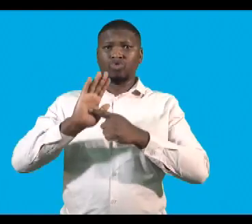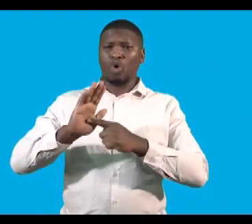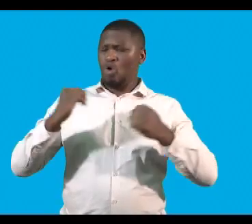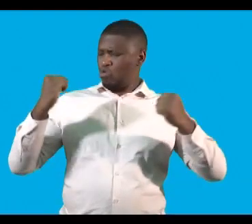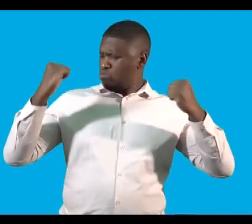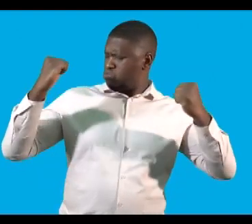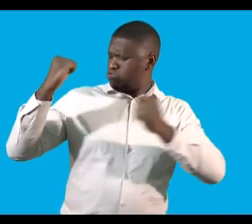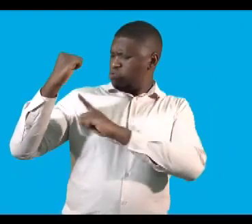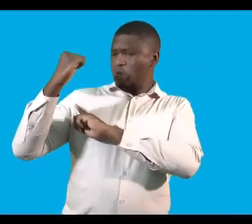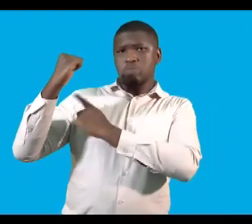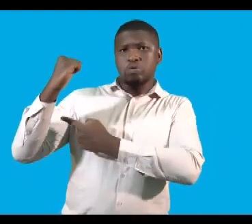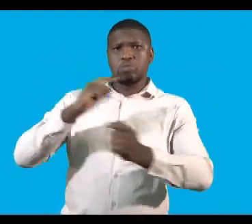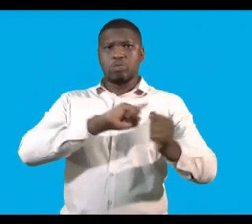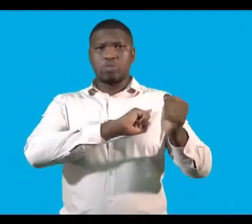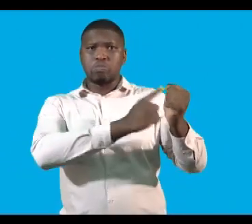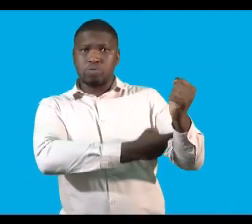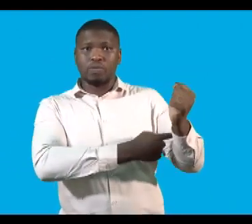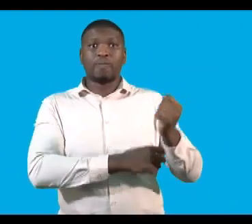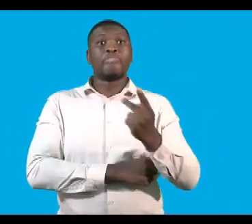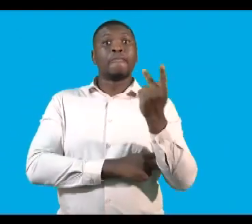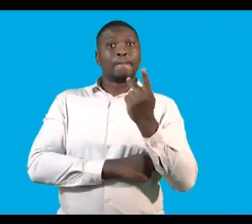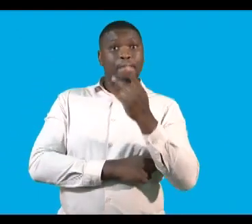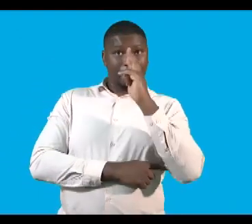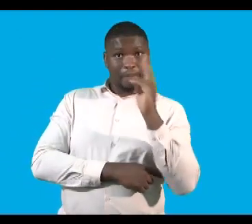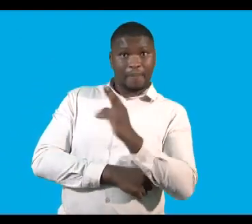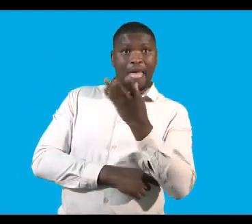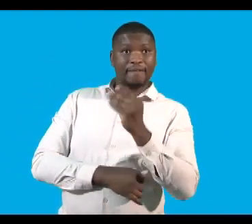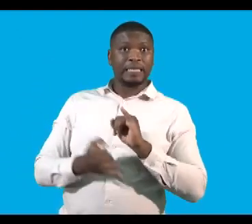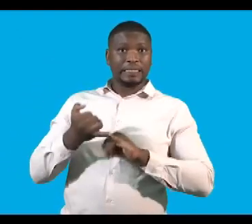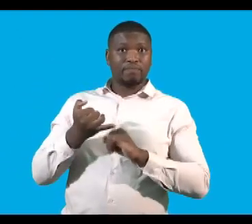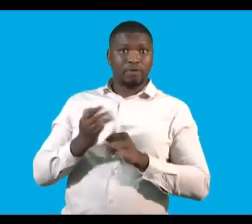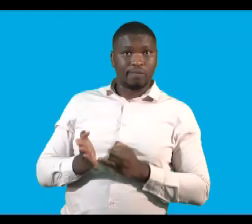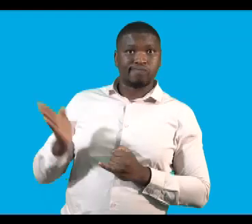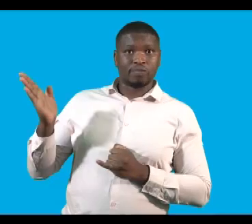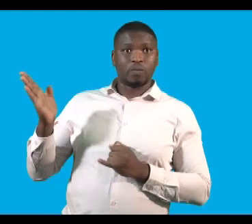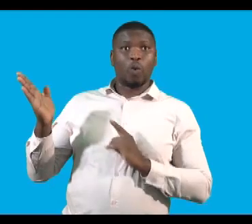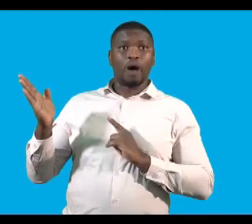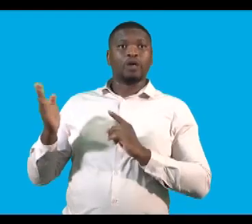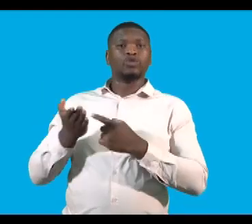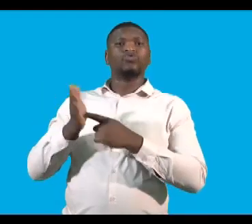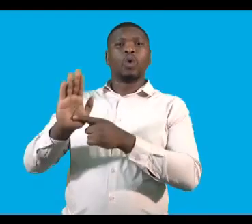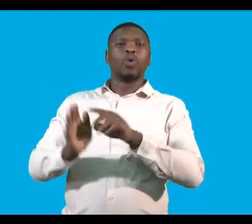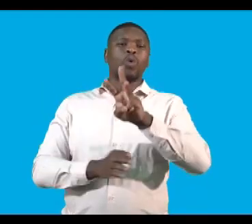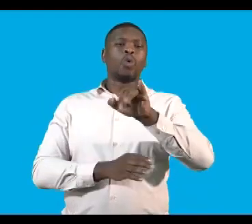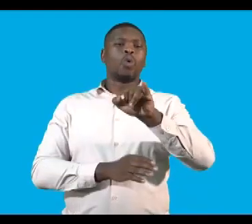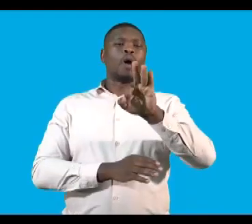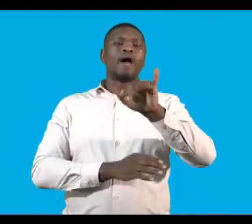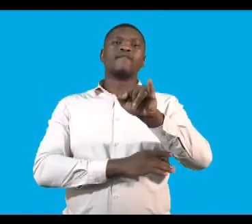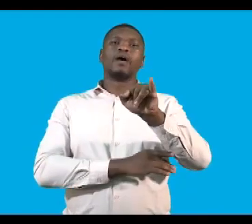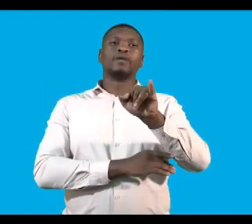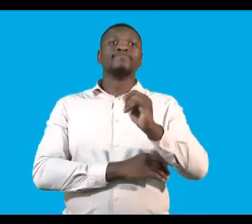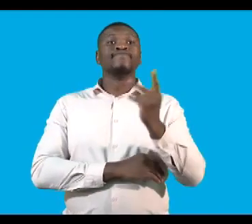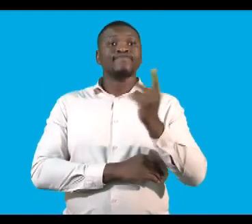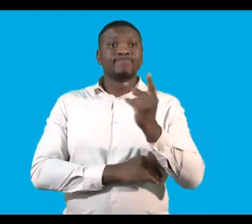his muscles. Then there is a symbol. This, of course, you are familiar with. It's the Wi-Fi symbol. We have